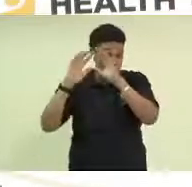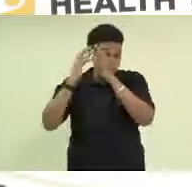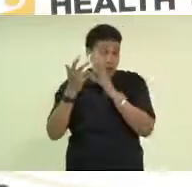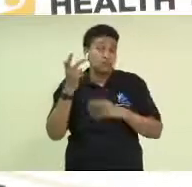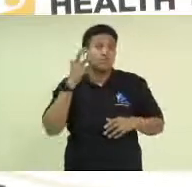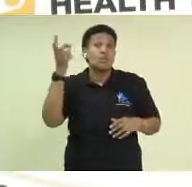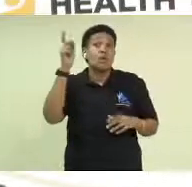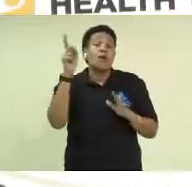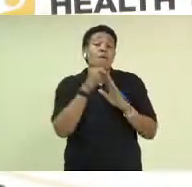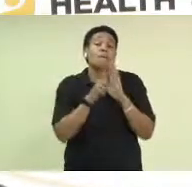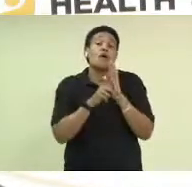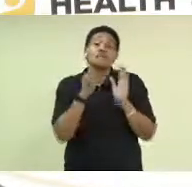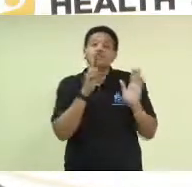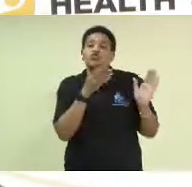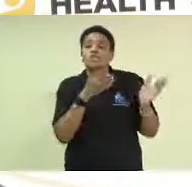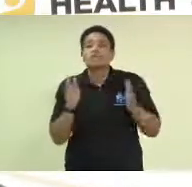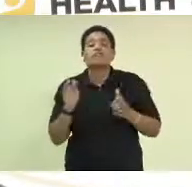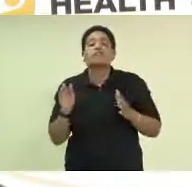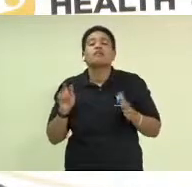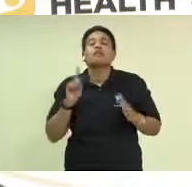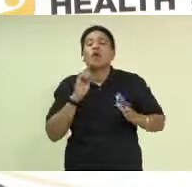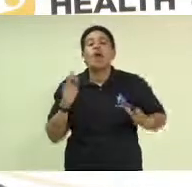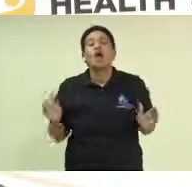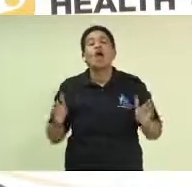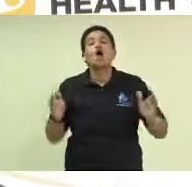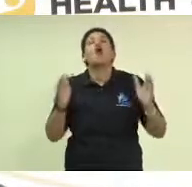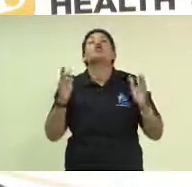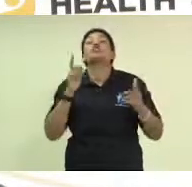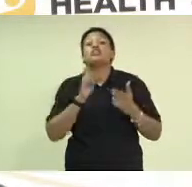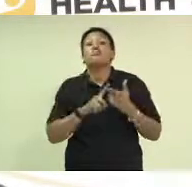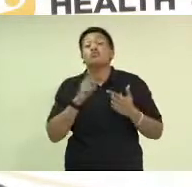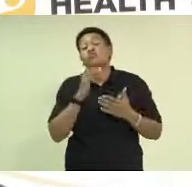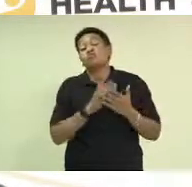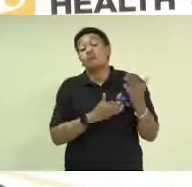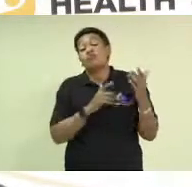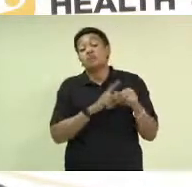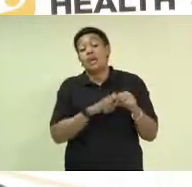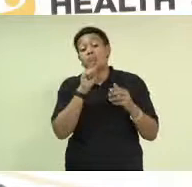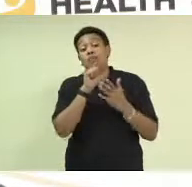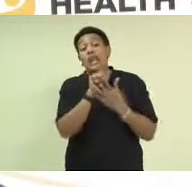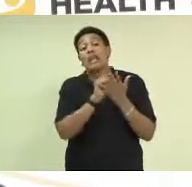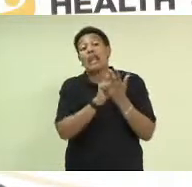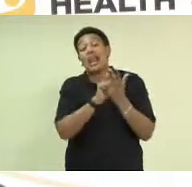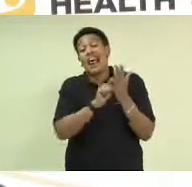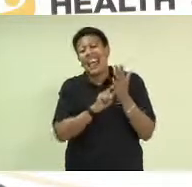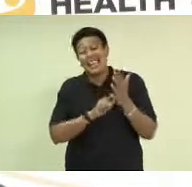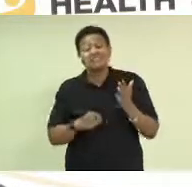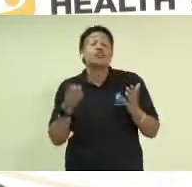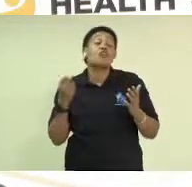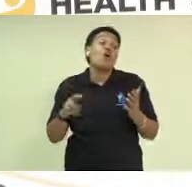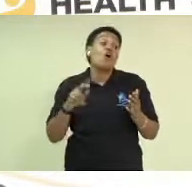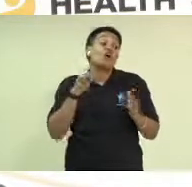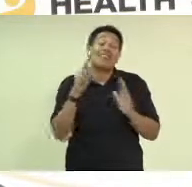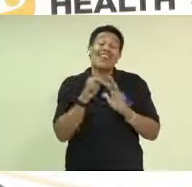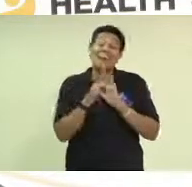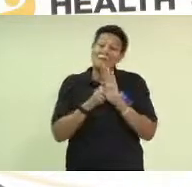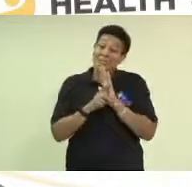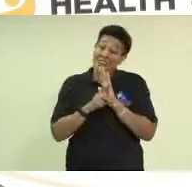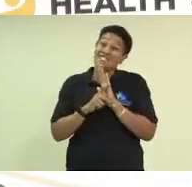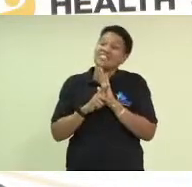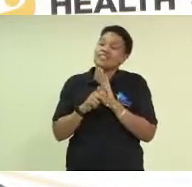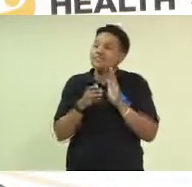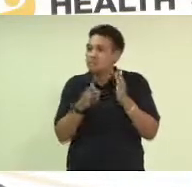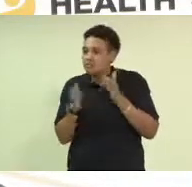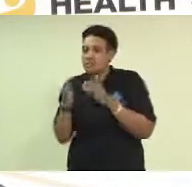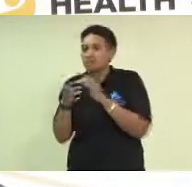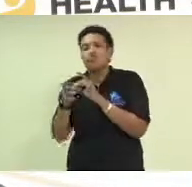where policies have shifted towards encouraging and in some cases legislating or policy